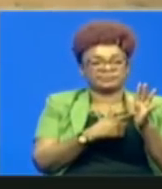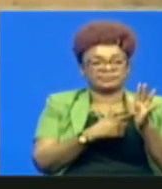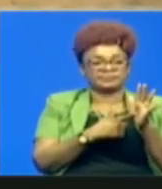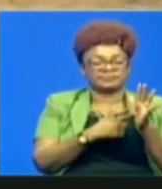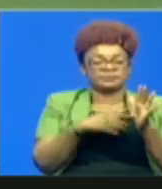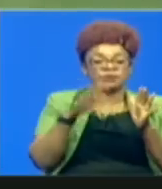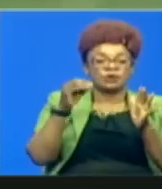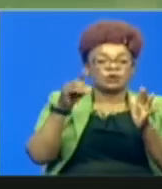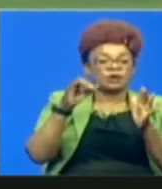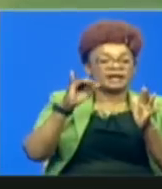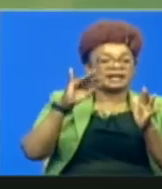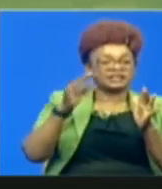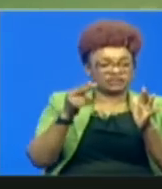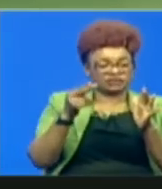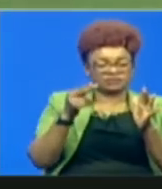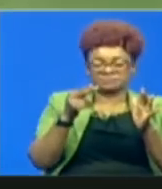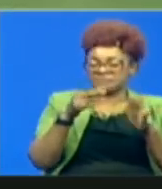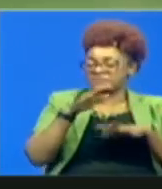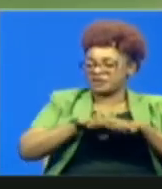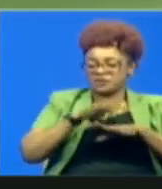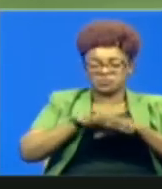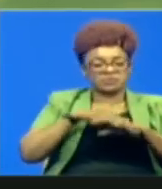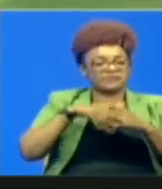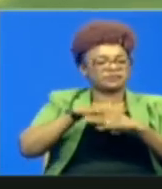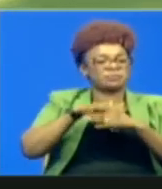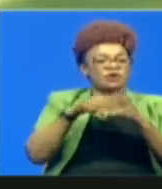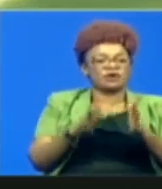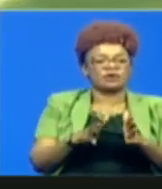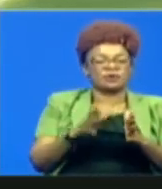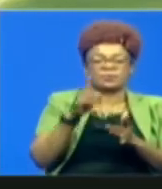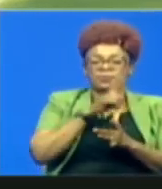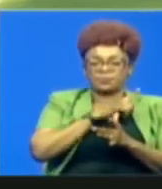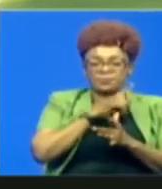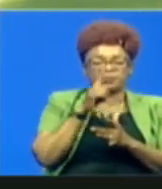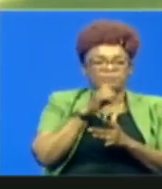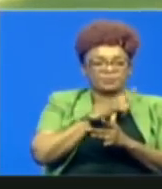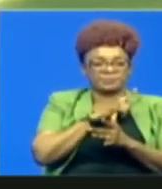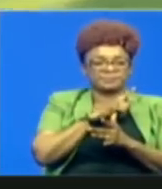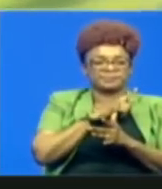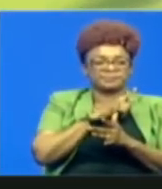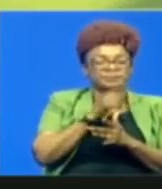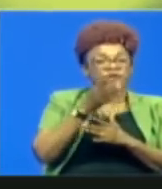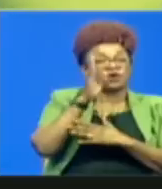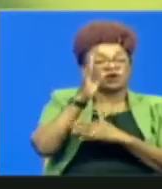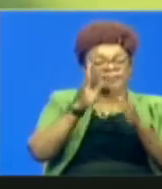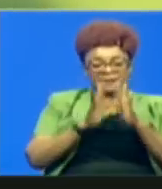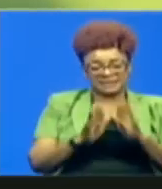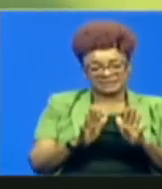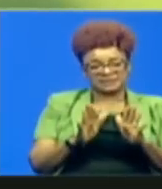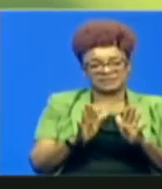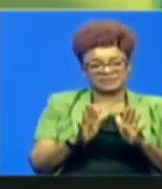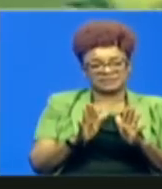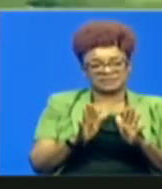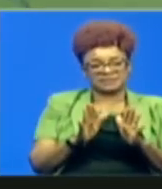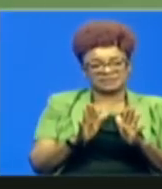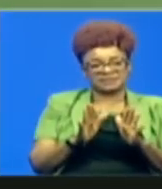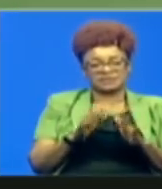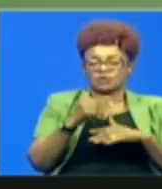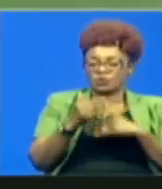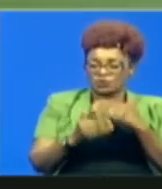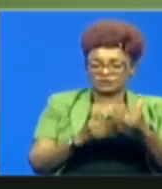Oliech alikuwa mchezaji mzuri. Hatari. Alikuwa ni mchezaji mzuri. Na Mungu ambariki na